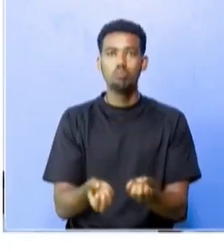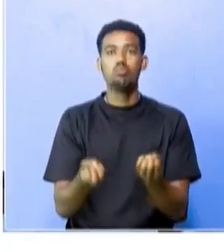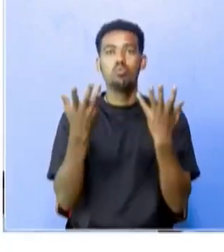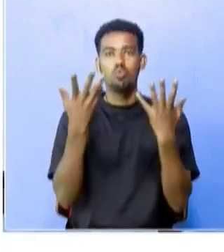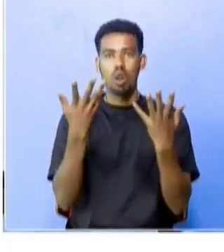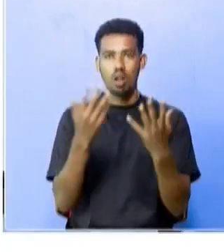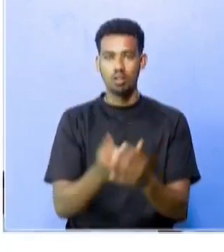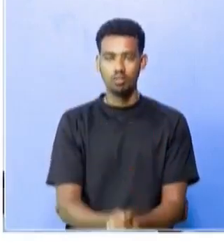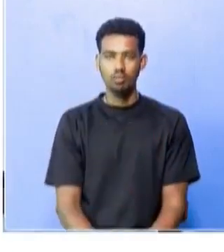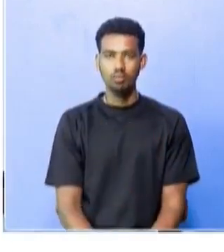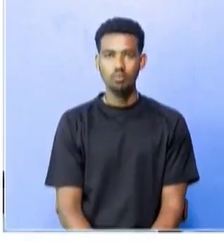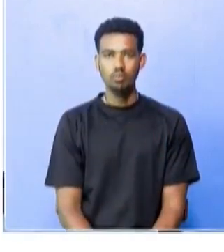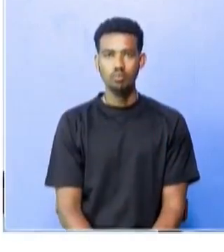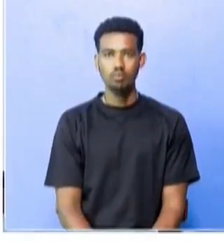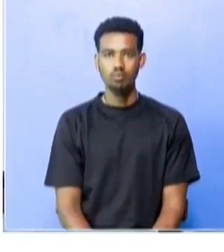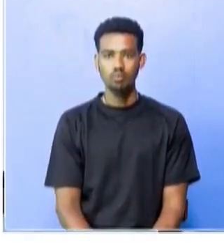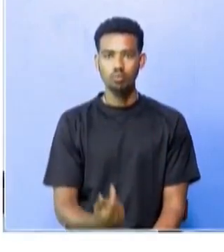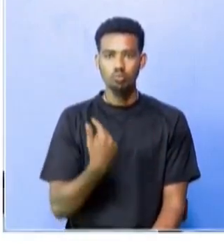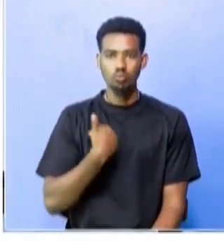are